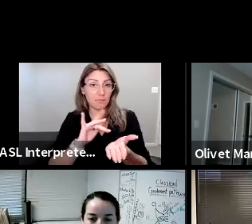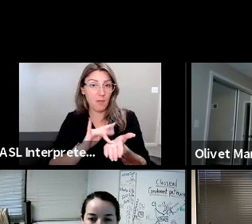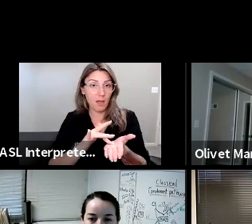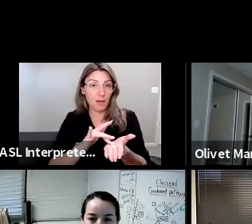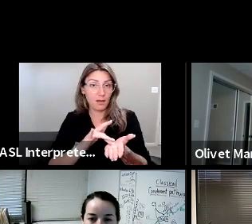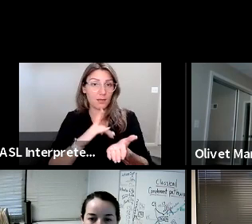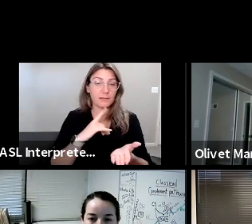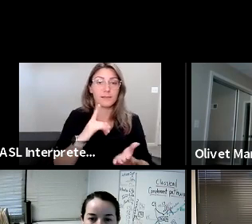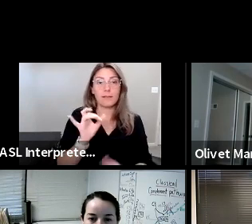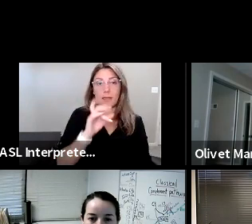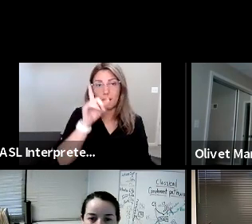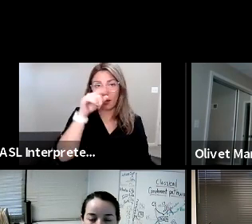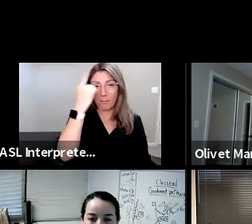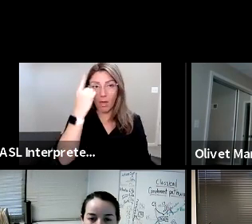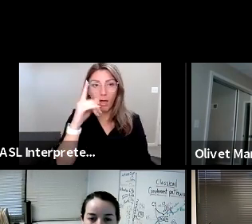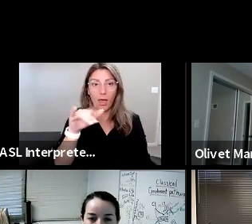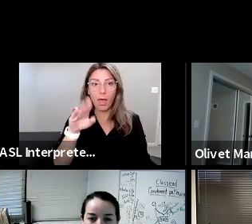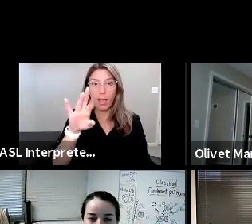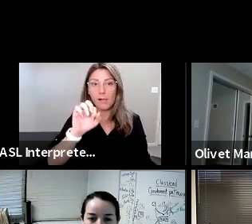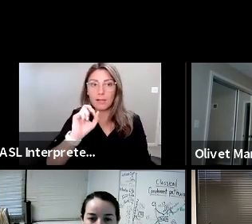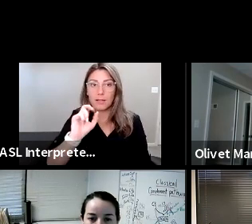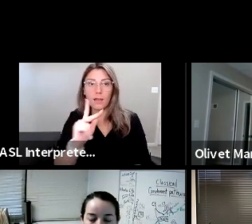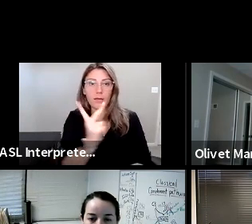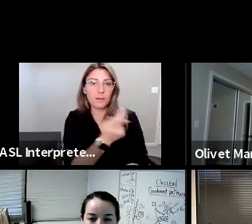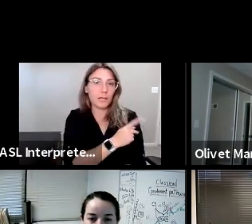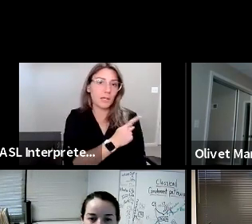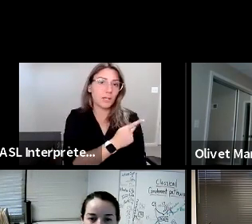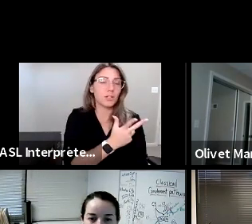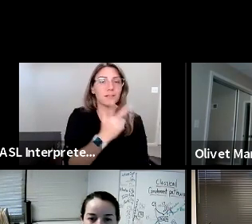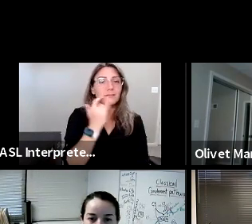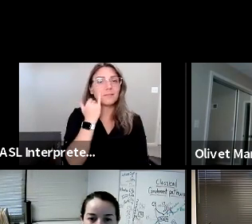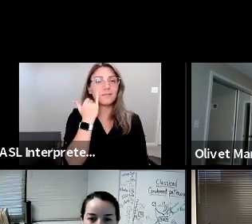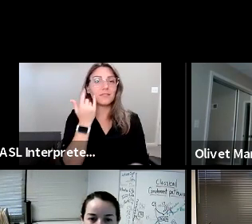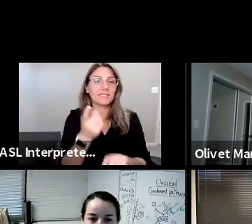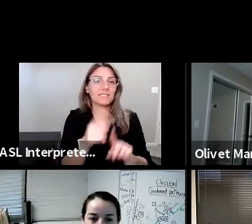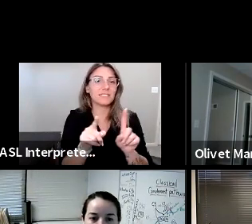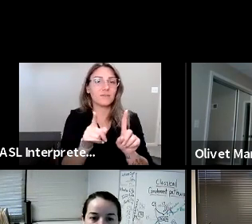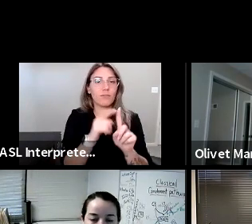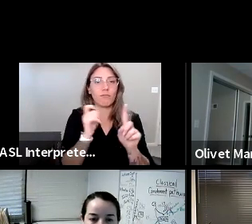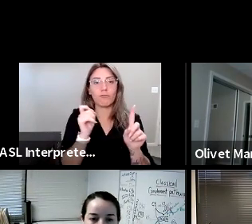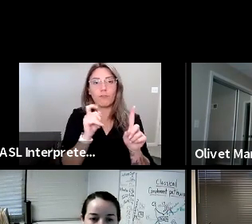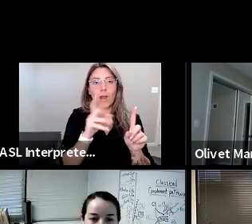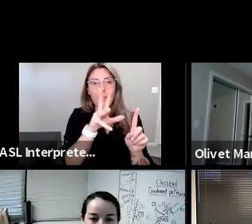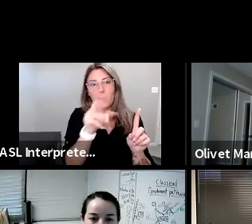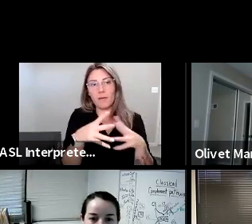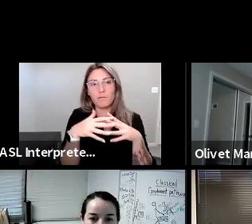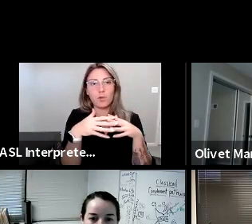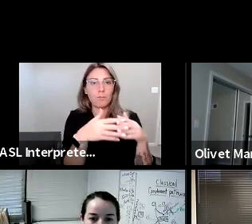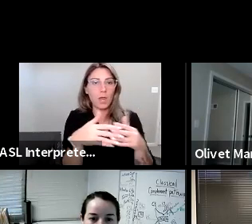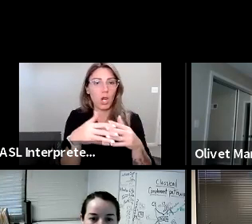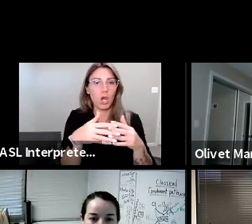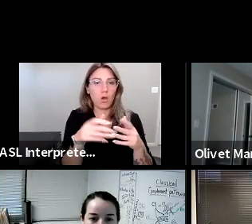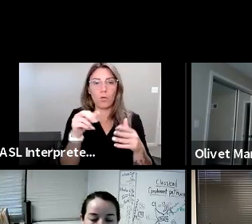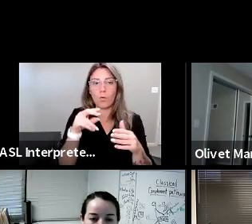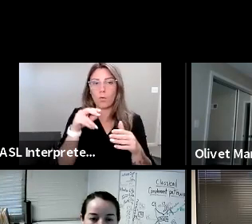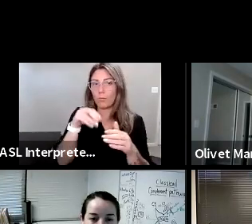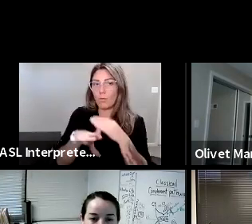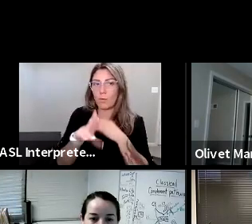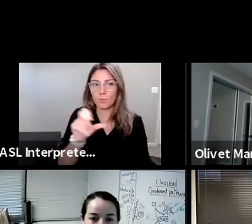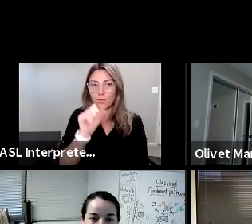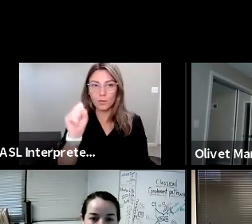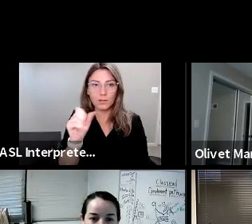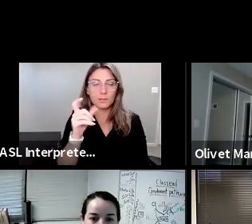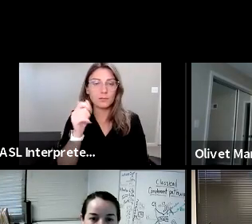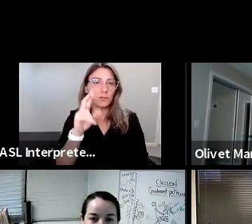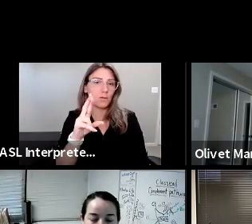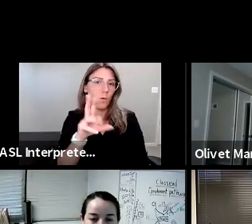a case on a Black patient is very different. That patient is African-American and actually born in the United States, or if the patient classifies